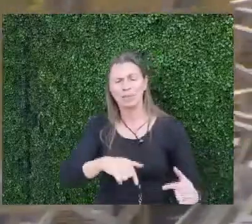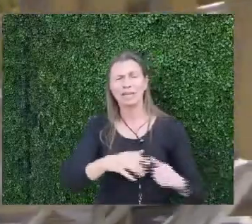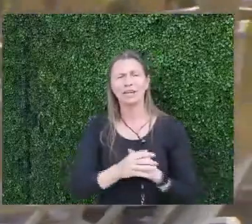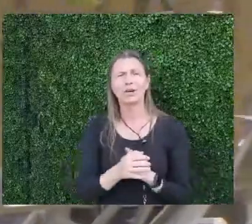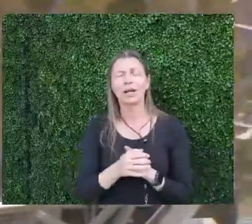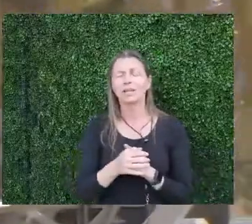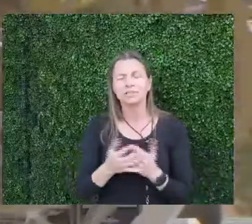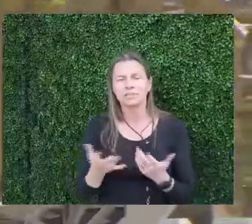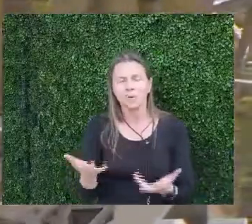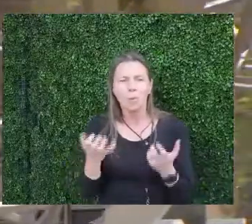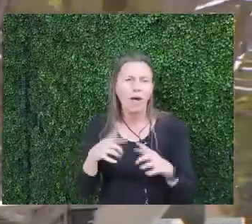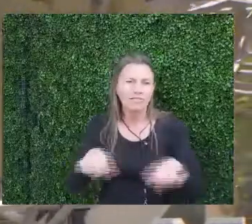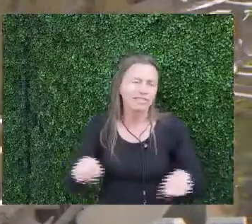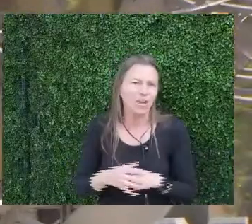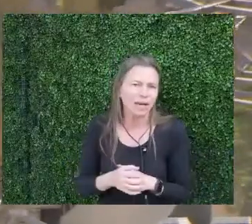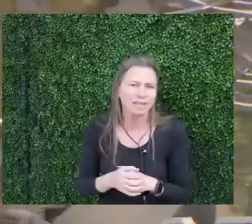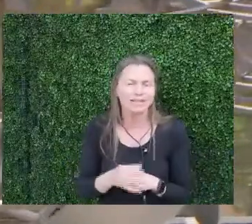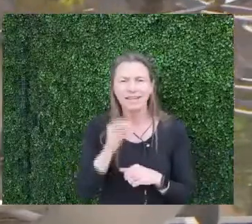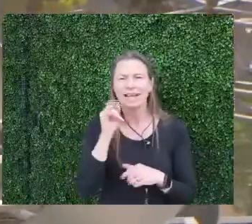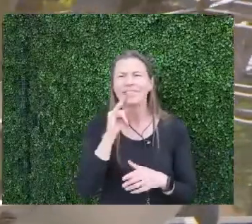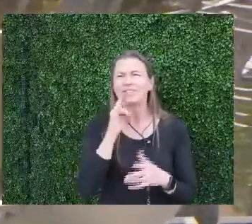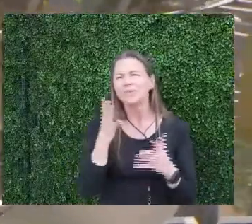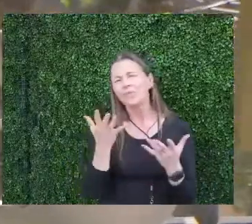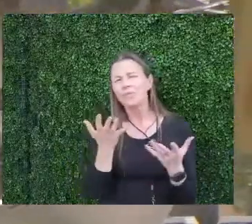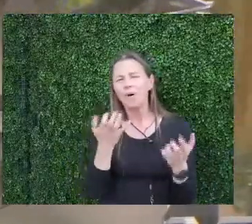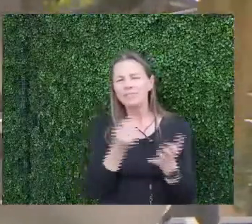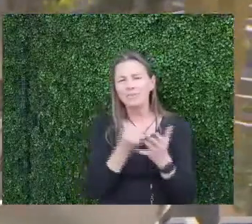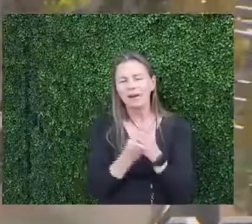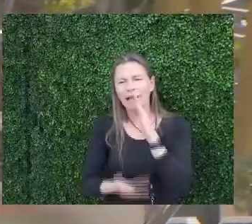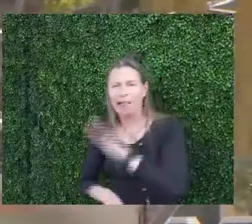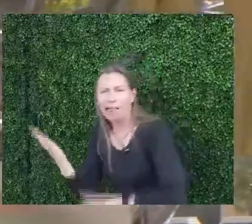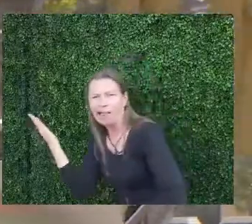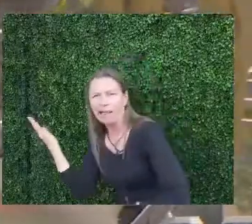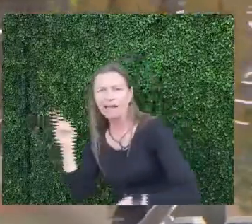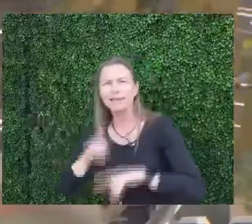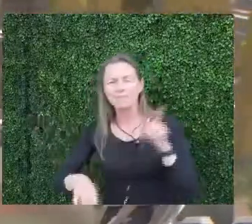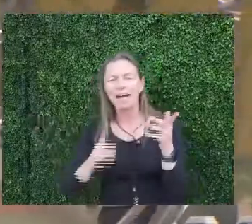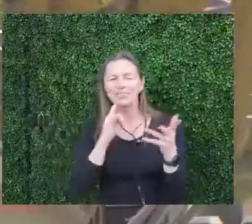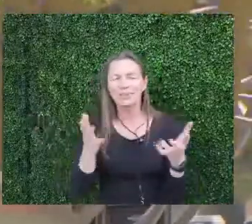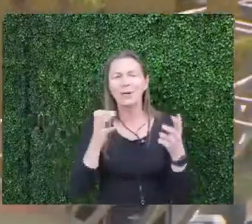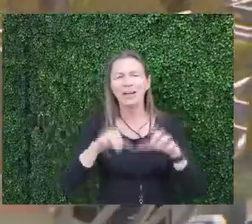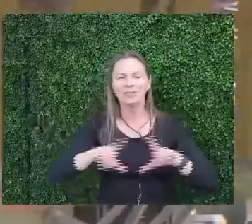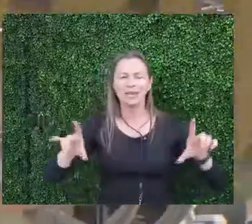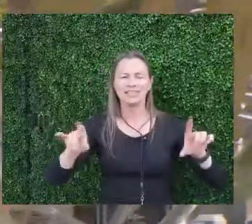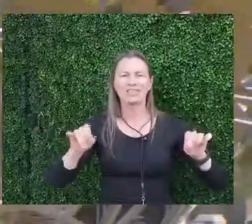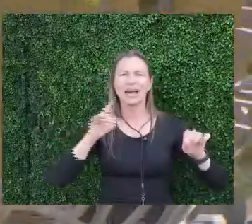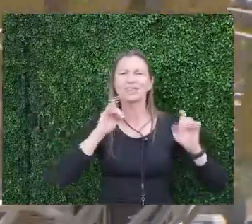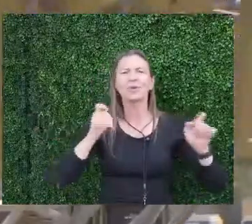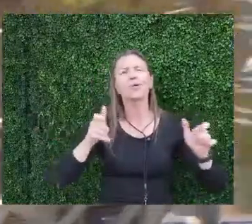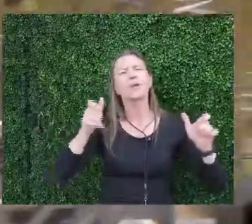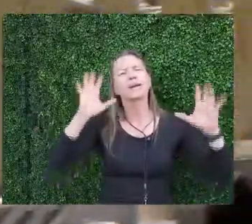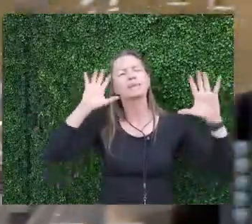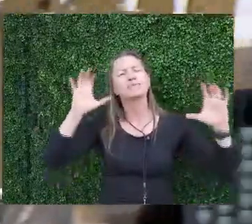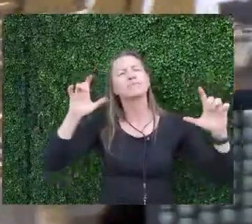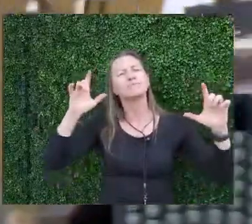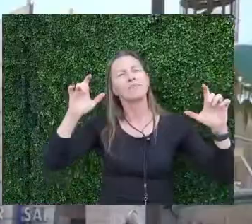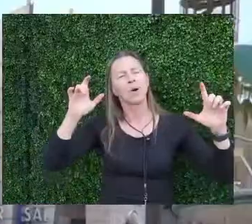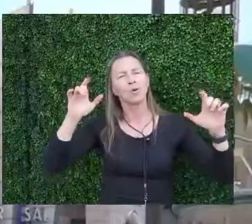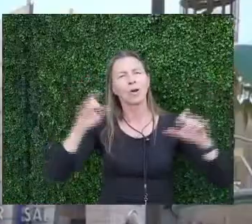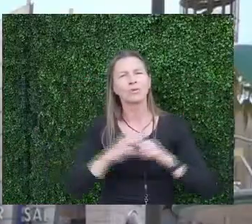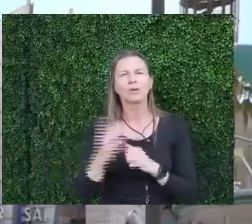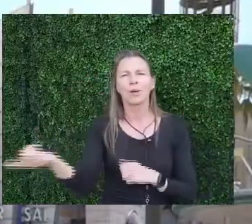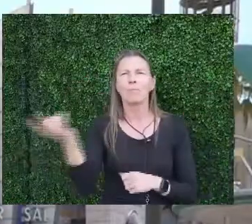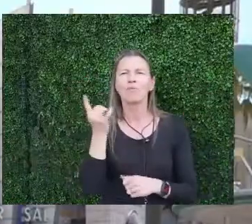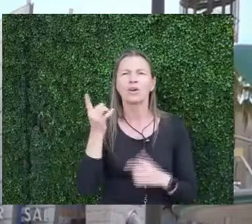take the check. Not that she wants the money and run, but she wanted to take the check. And we'll do a quick photo. Let's get over here, guys, so we can do a quick